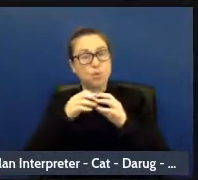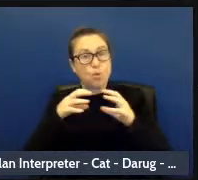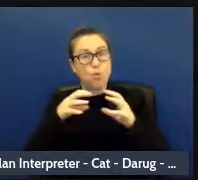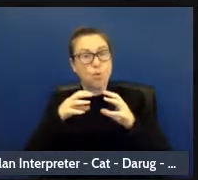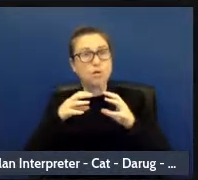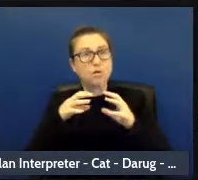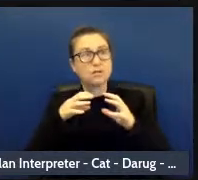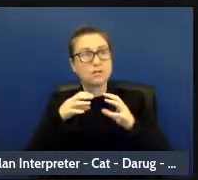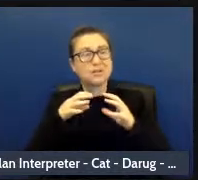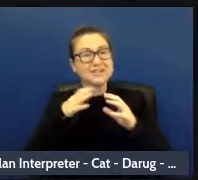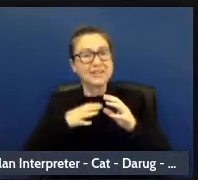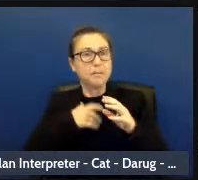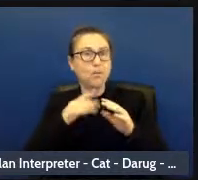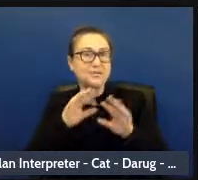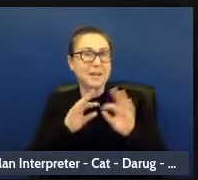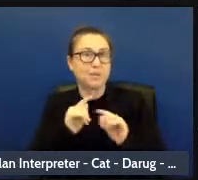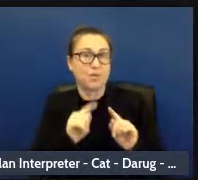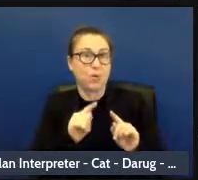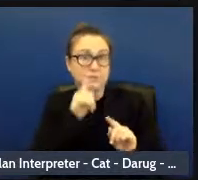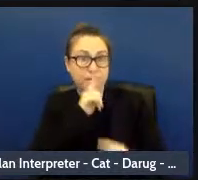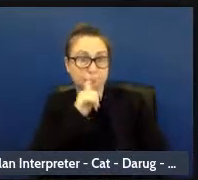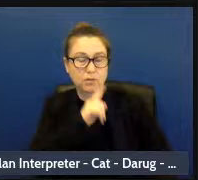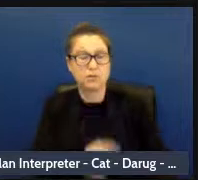help with the study. Next one, Jill.